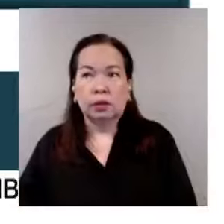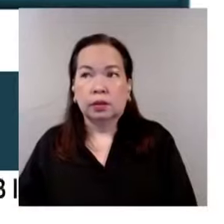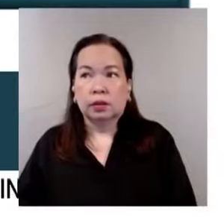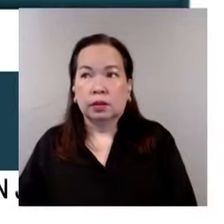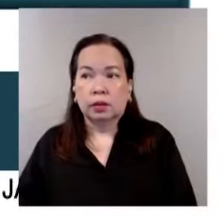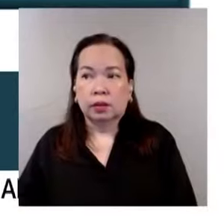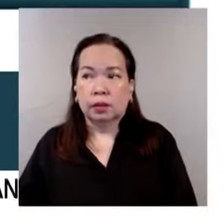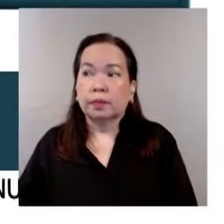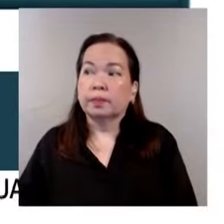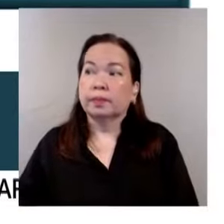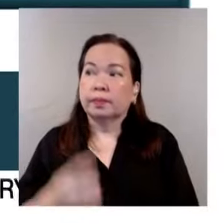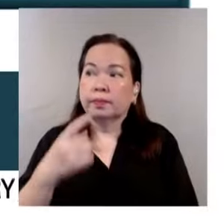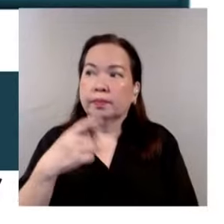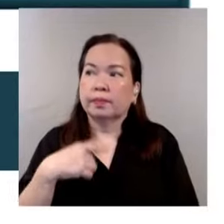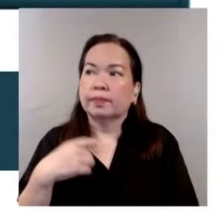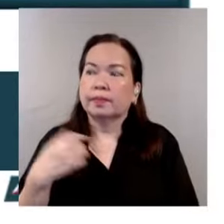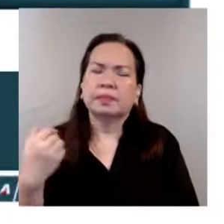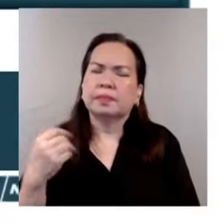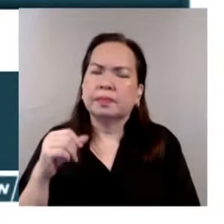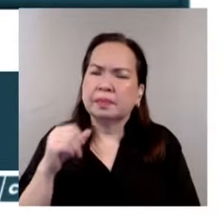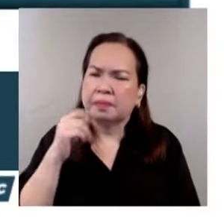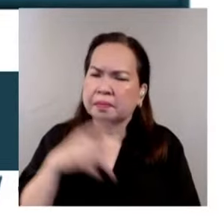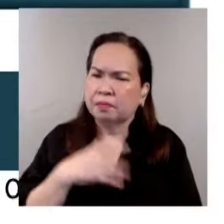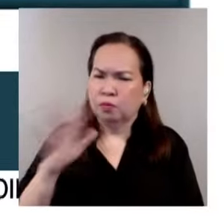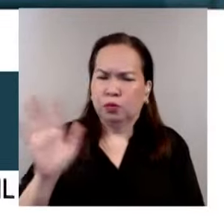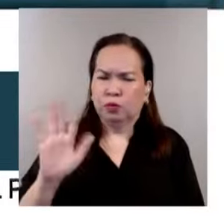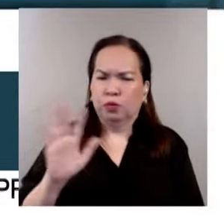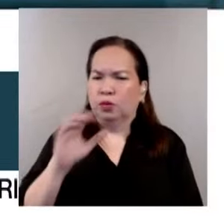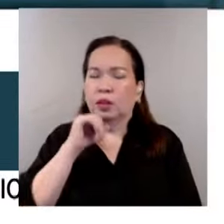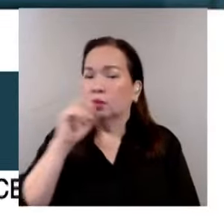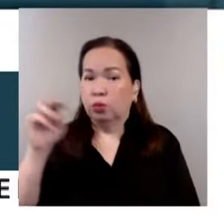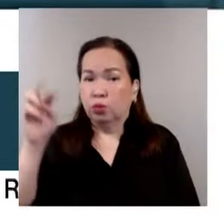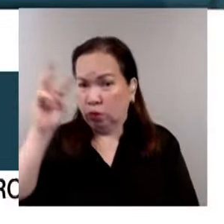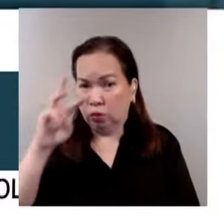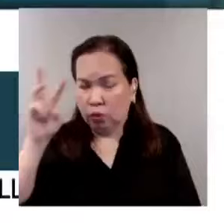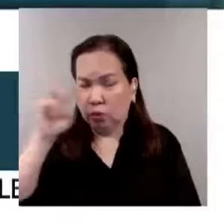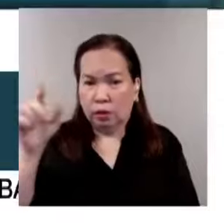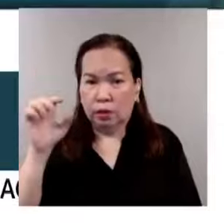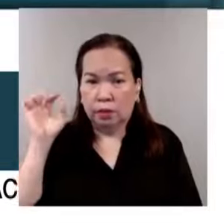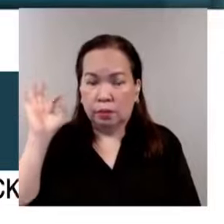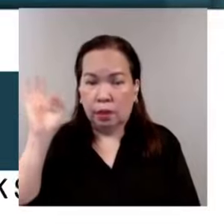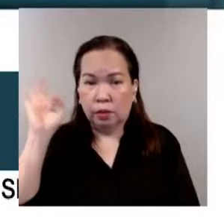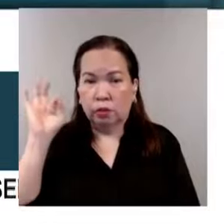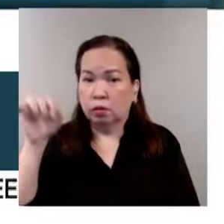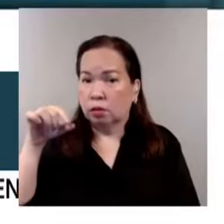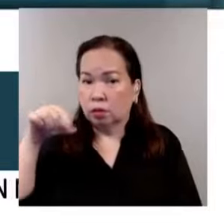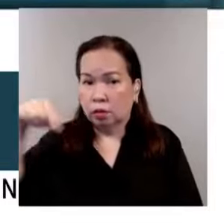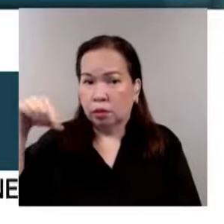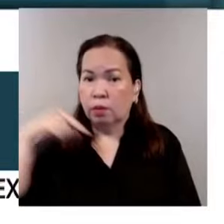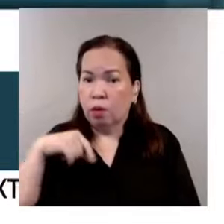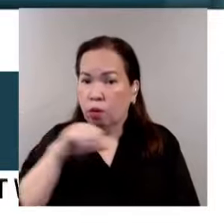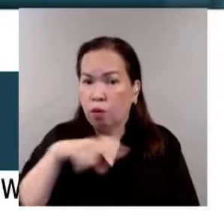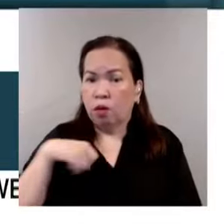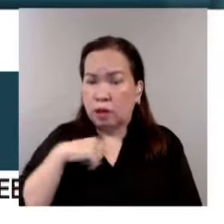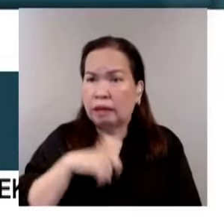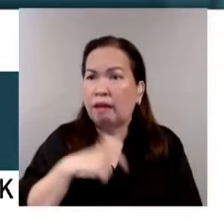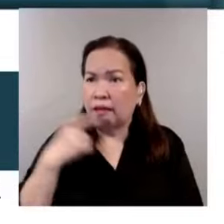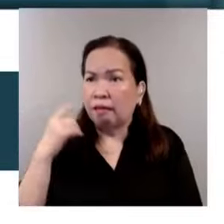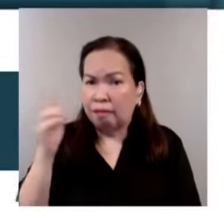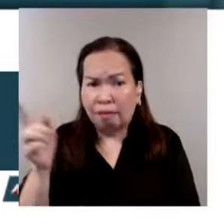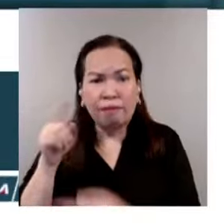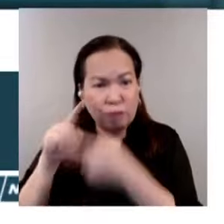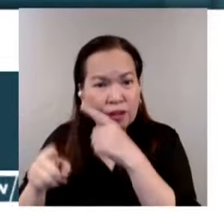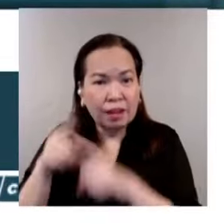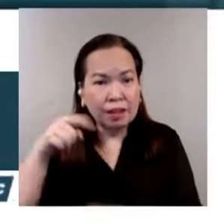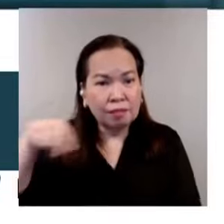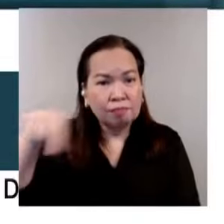He has nothing to worry, because a lot of our my colleagues acknowledge that he is their friend, no? So there are a lot,